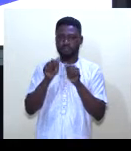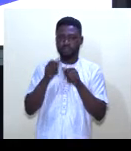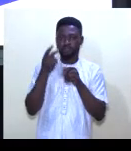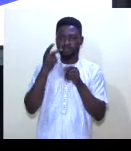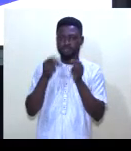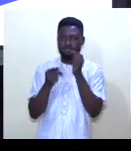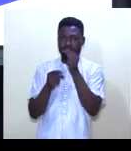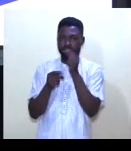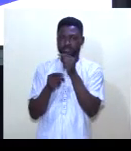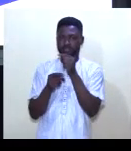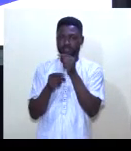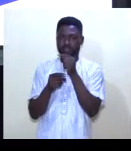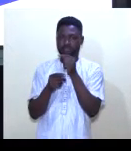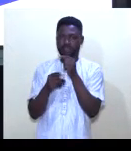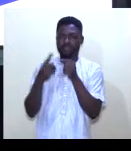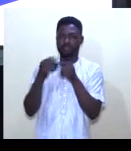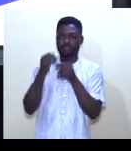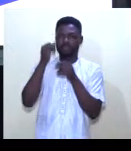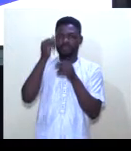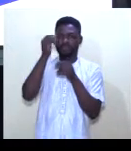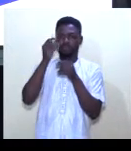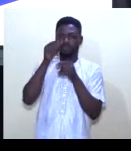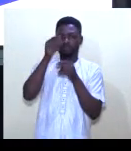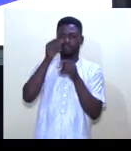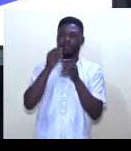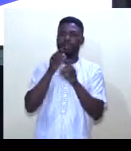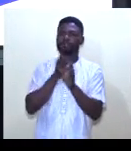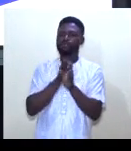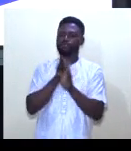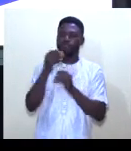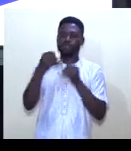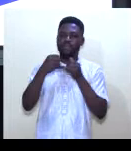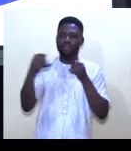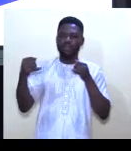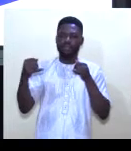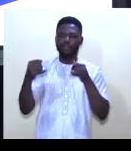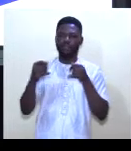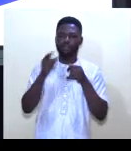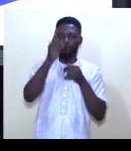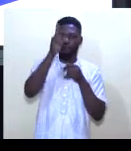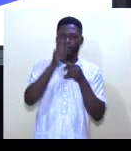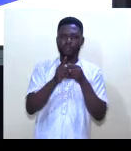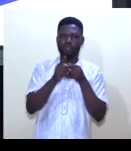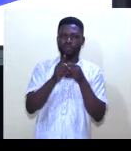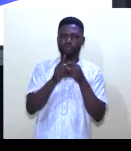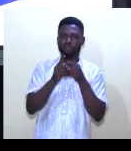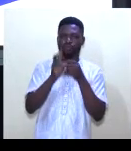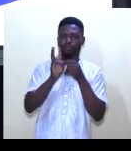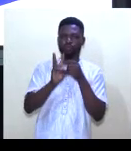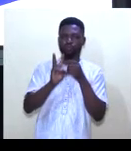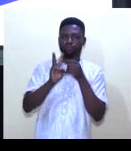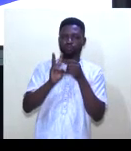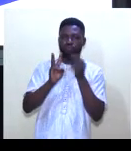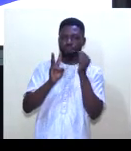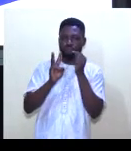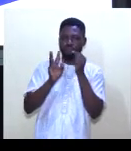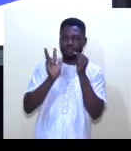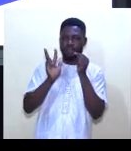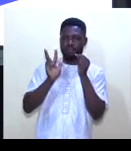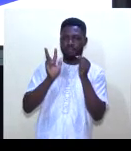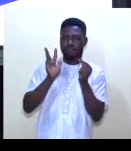see. Now, the edges, remember, are the straight lines. So this is 1,